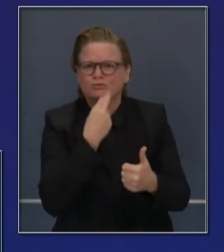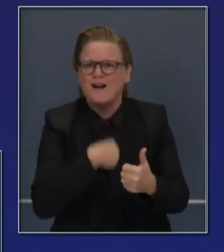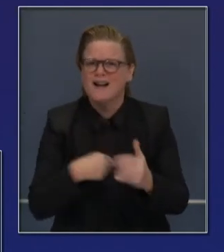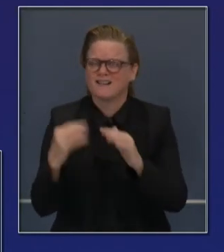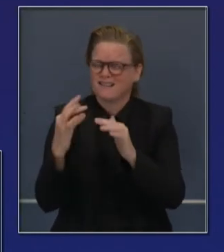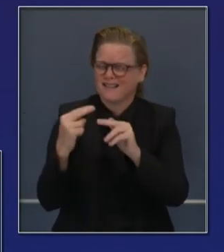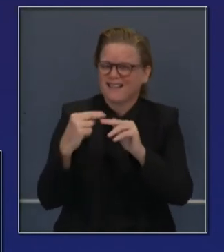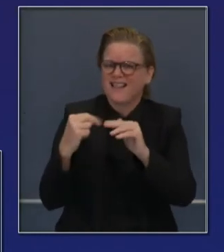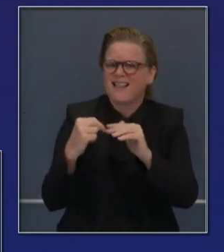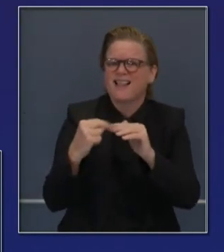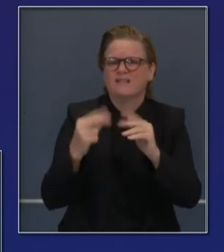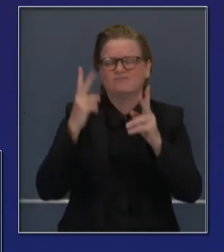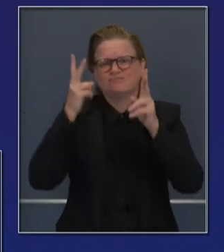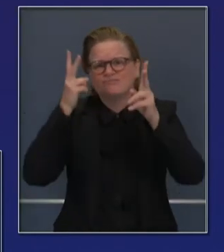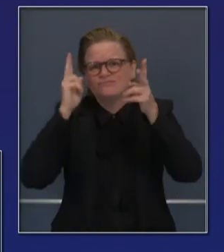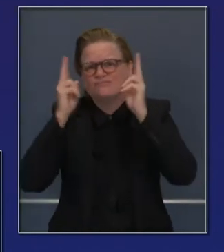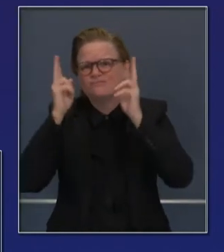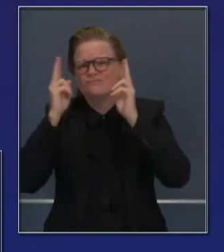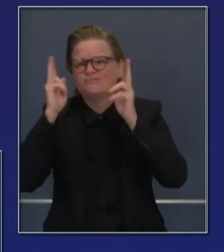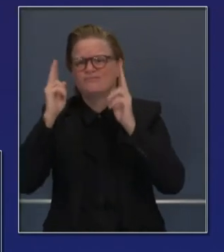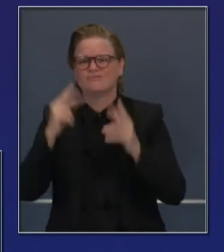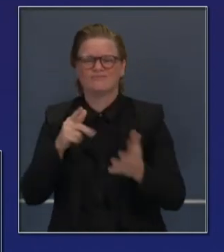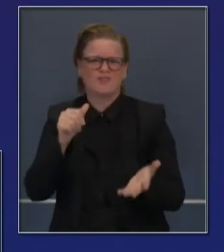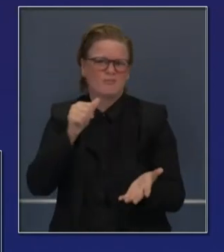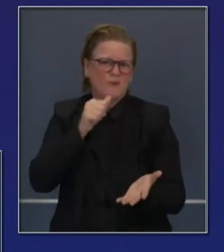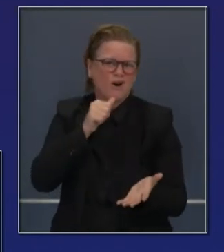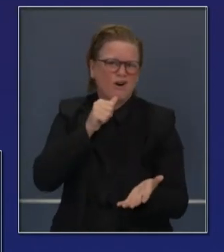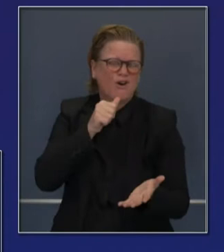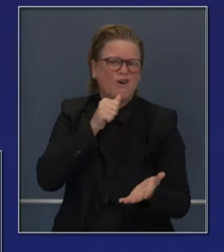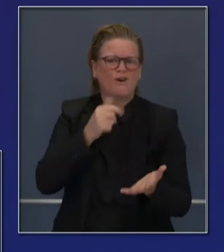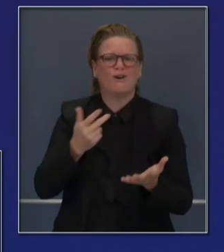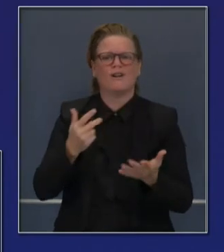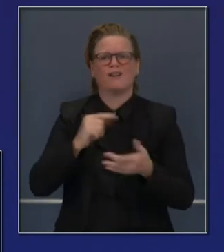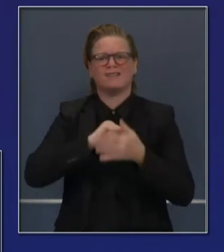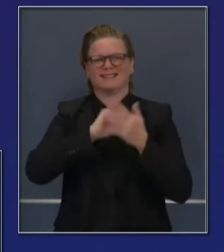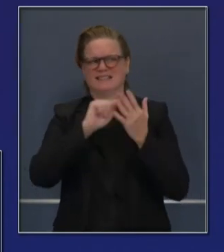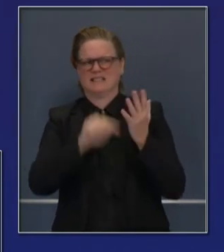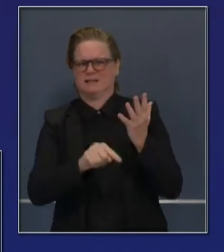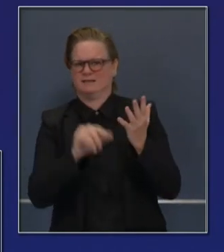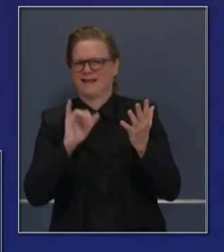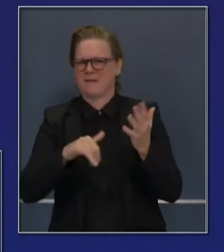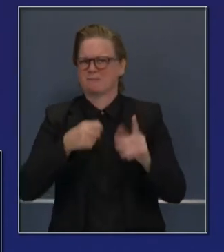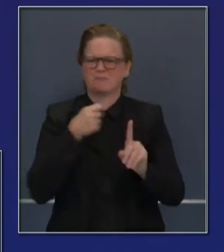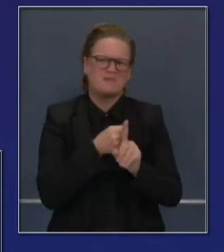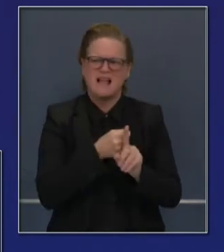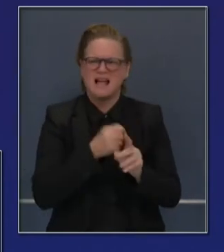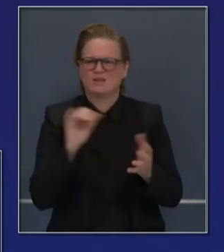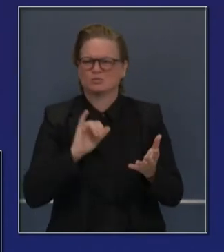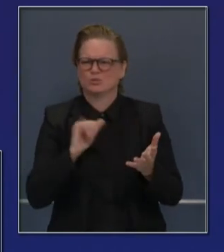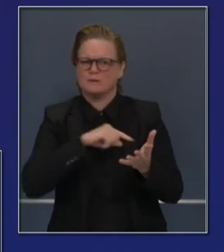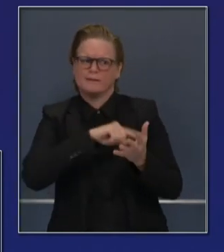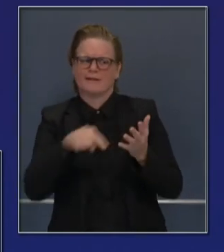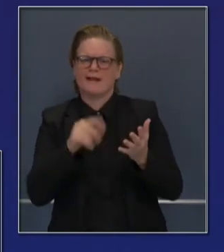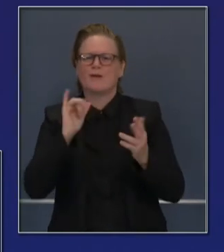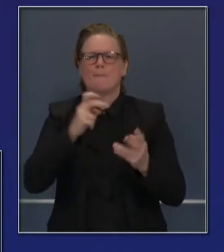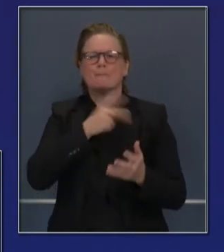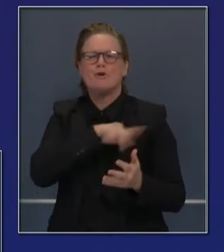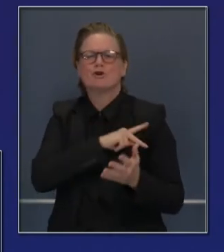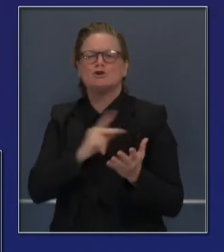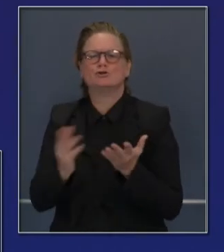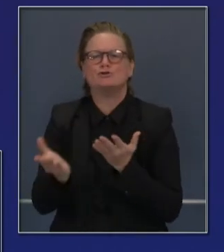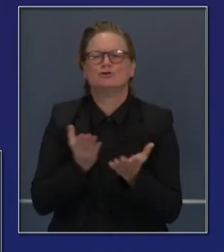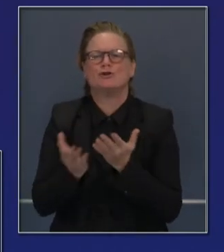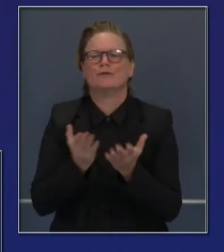bars, hospitality industry in particular, that has been impacted already by the